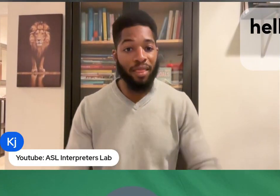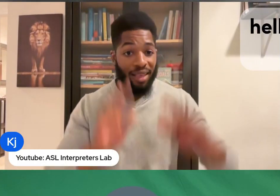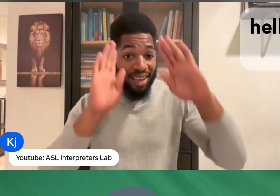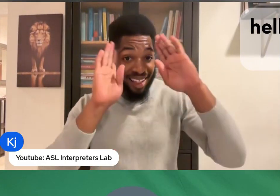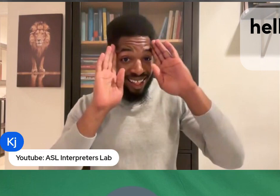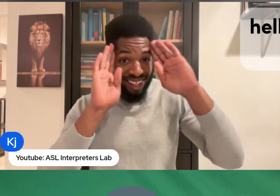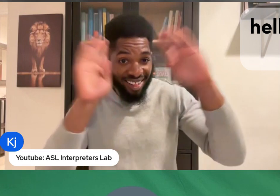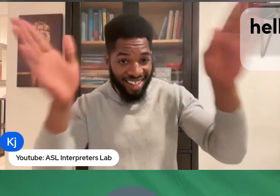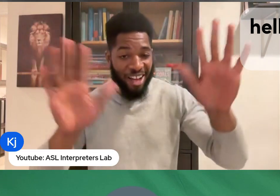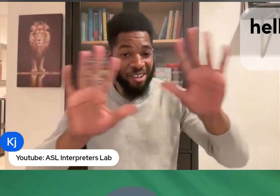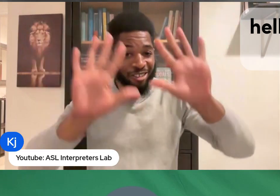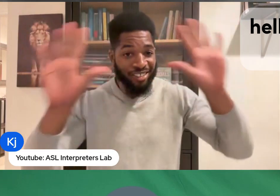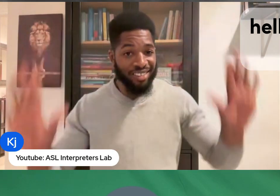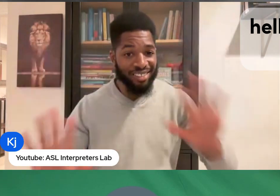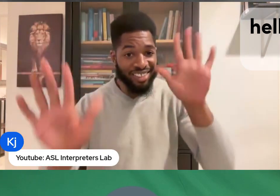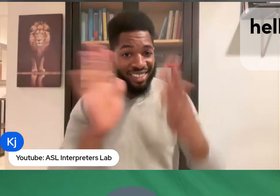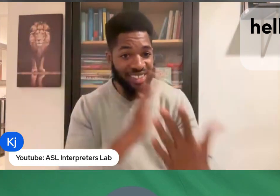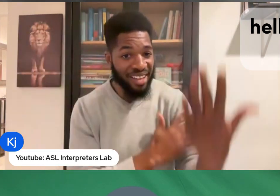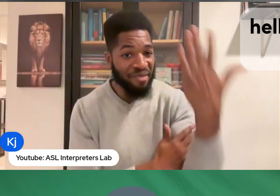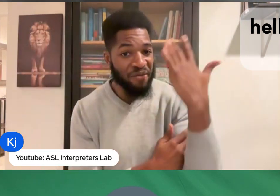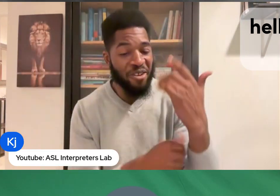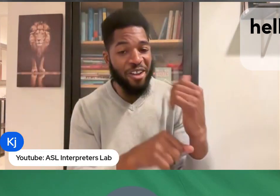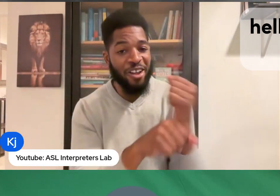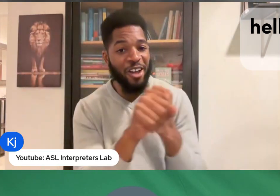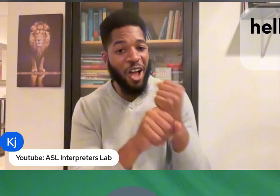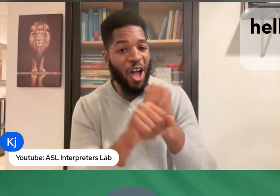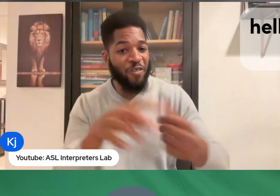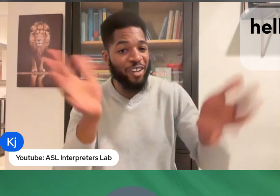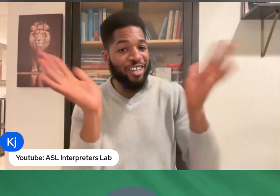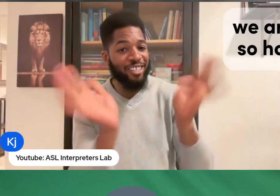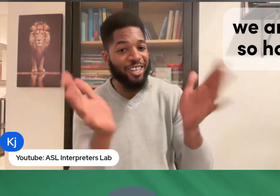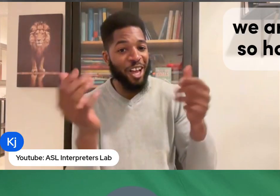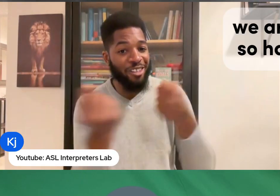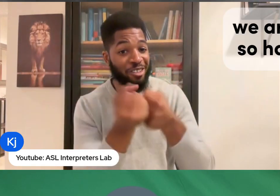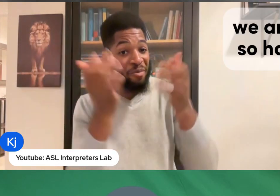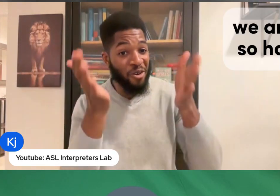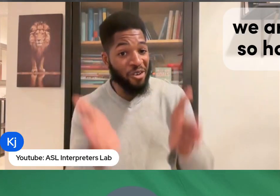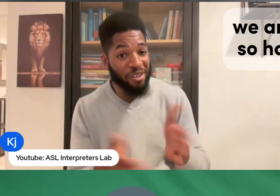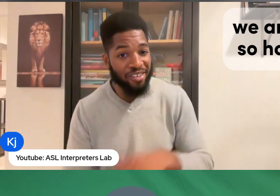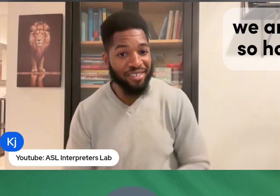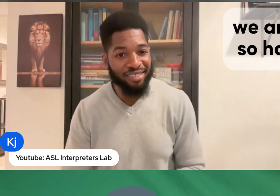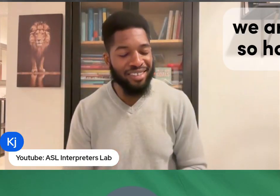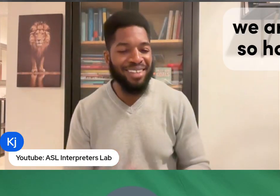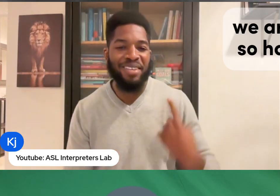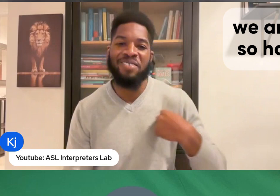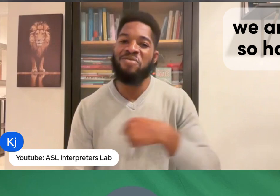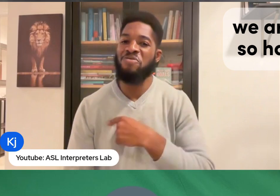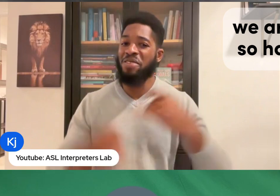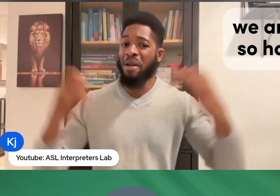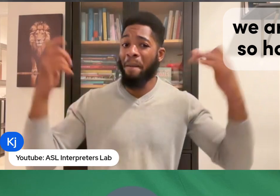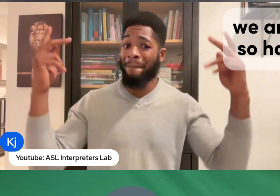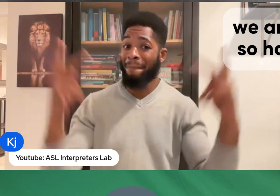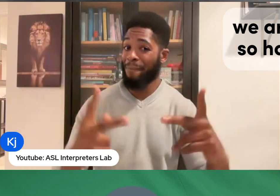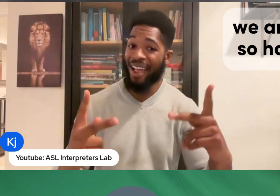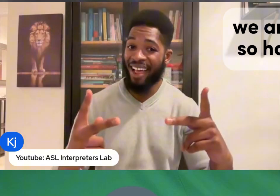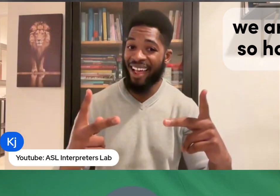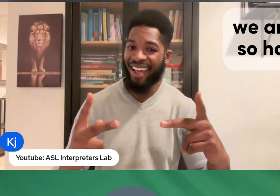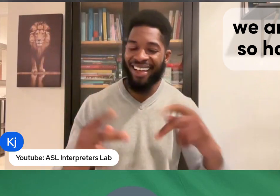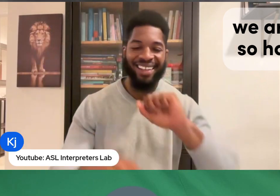Hello, Sunday morning coffee talk fans. We are back. It